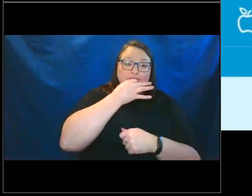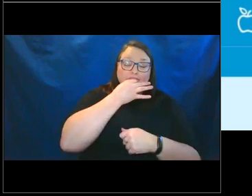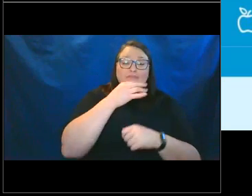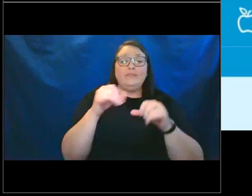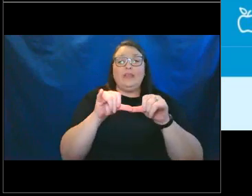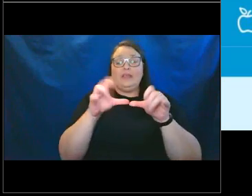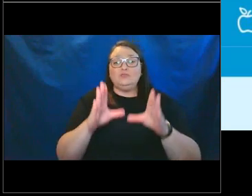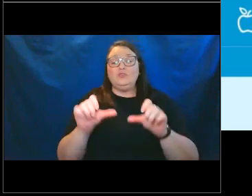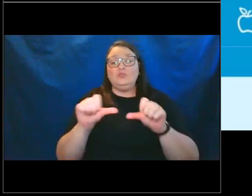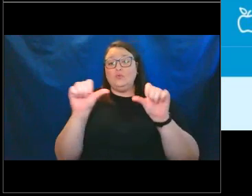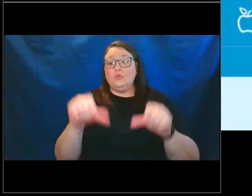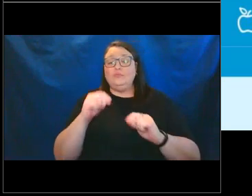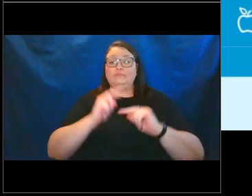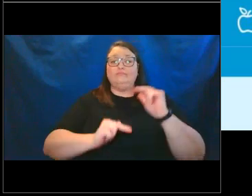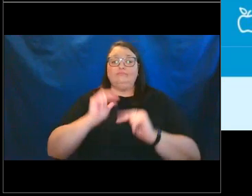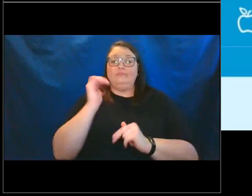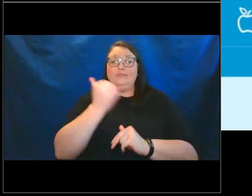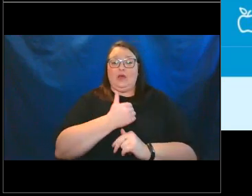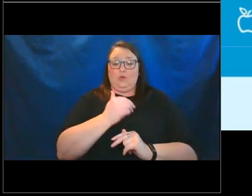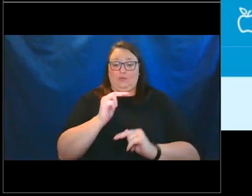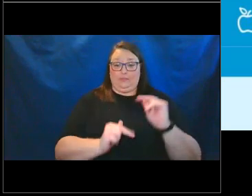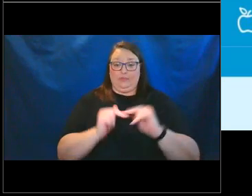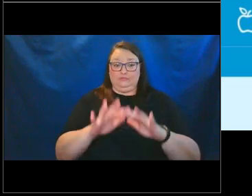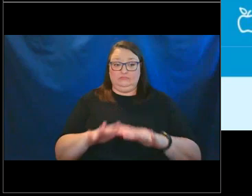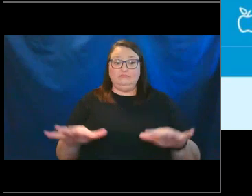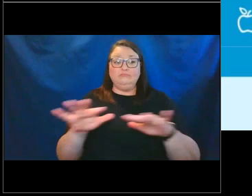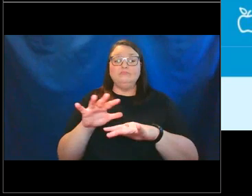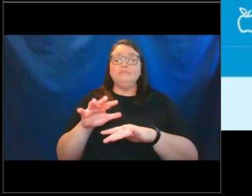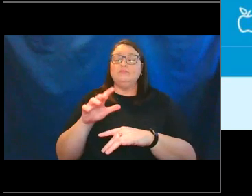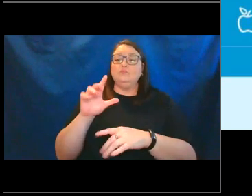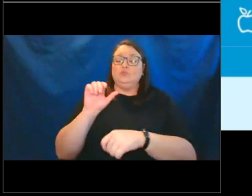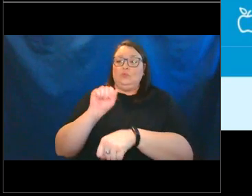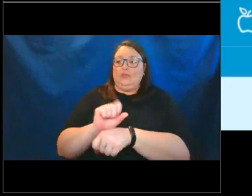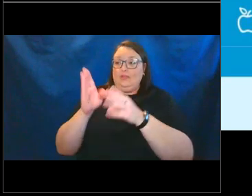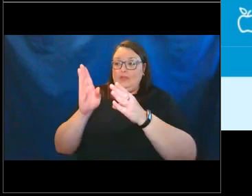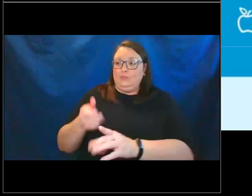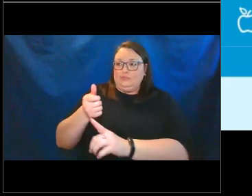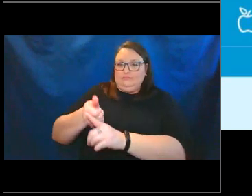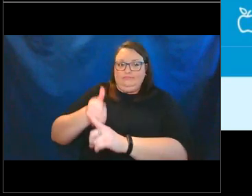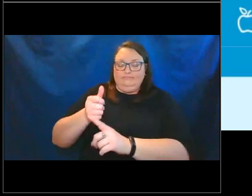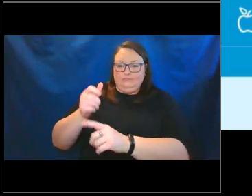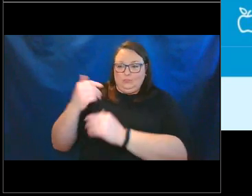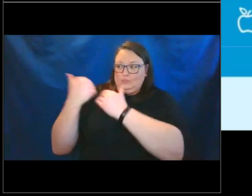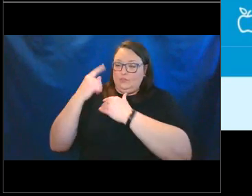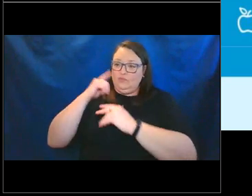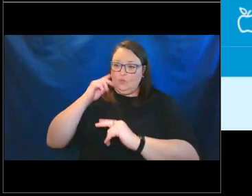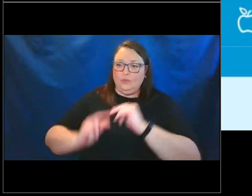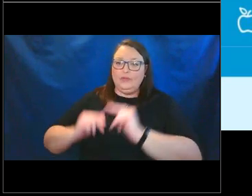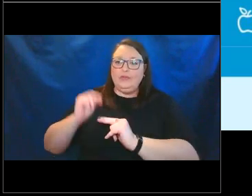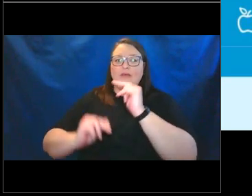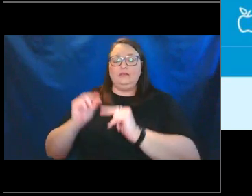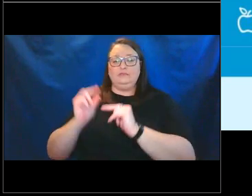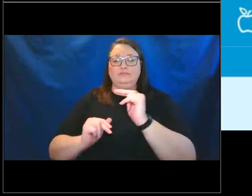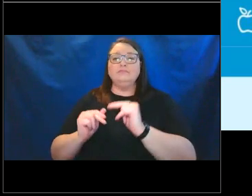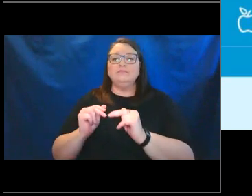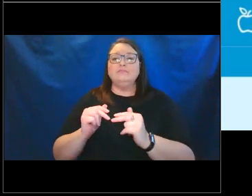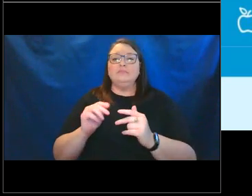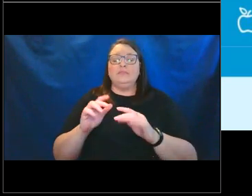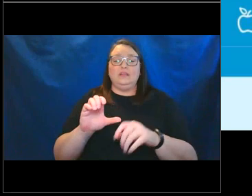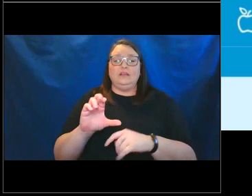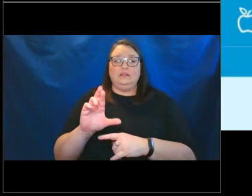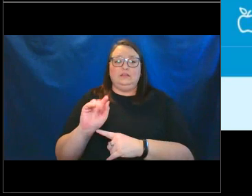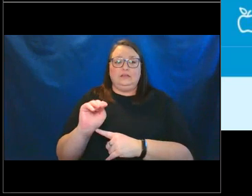architects designing our built environments to the laborers building the infrastructure that will power our cities, the climate-ready workforce efforts will